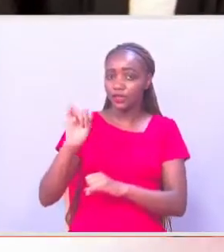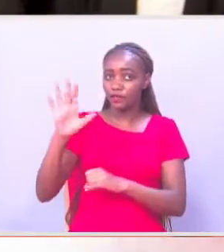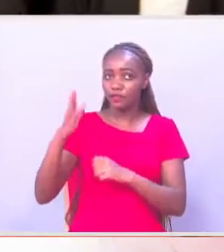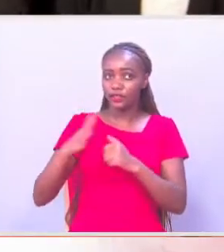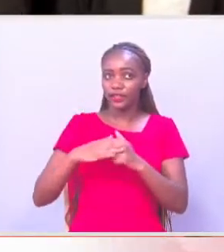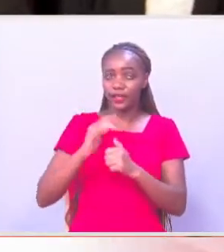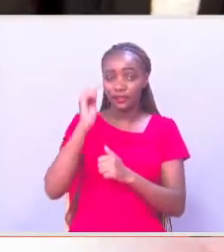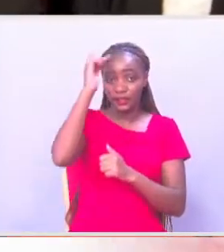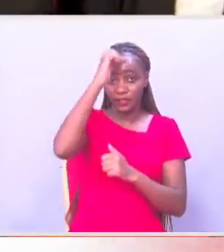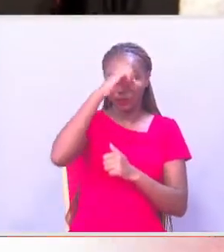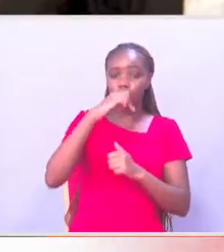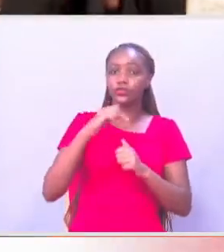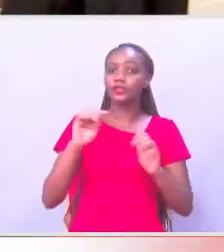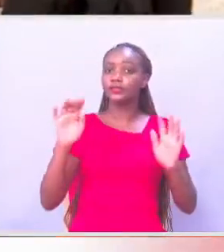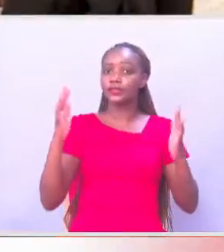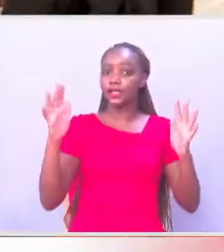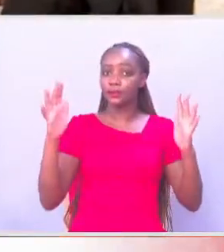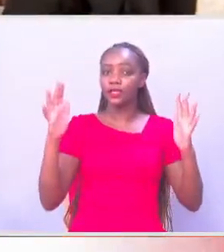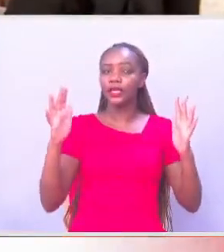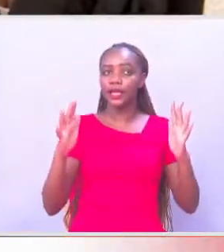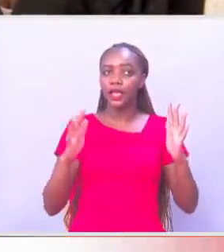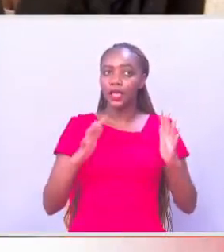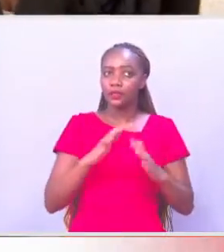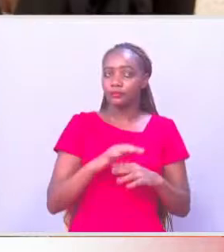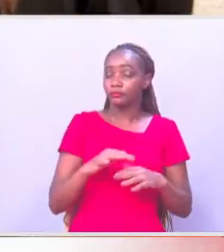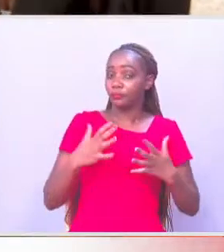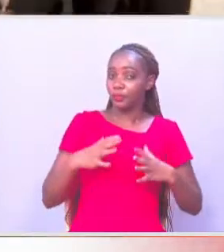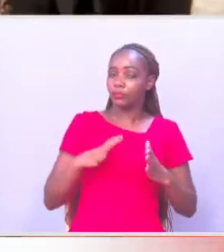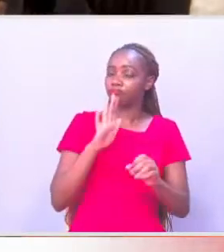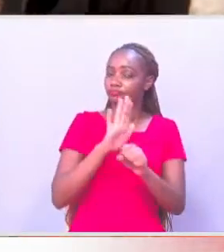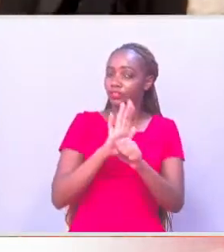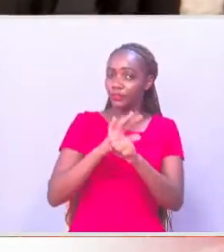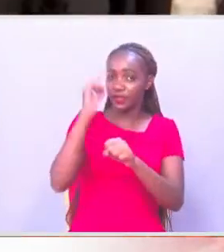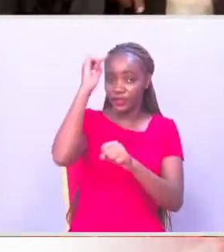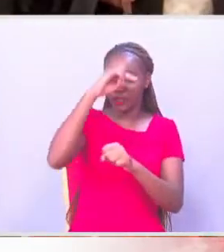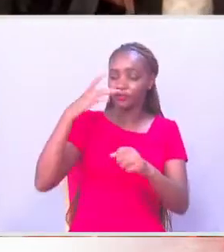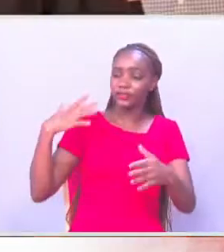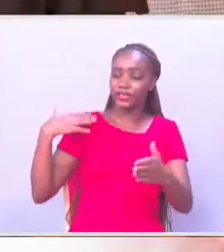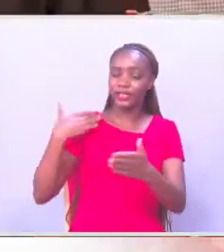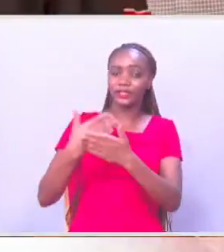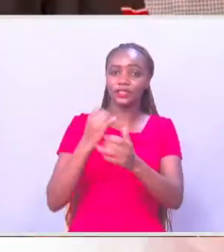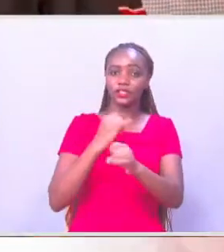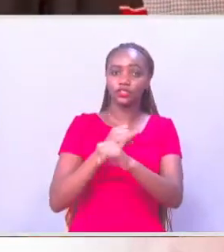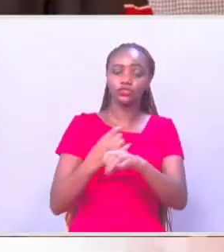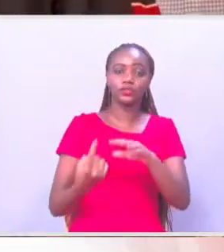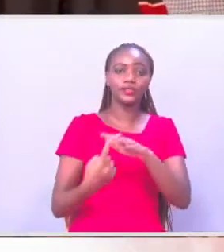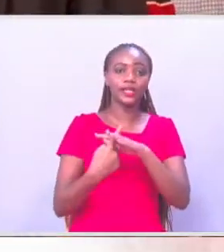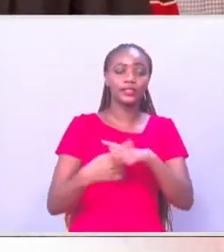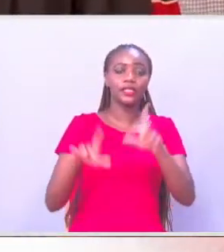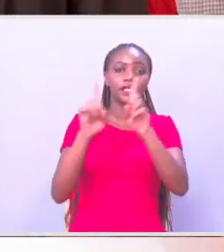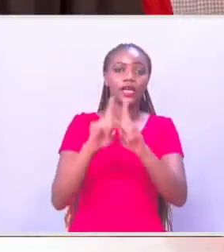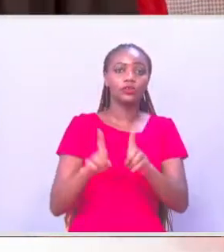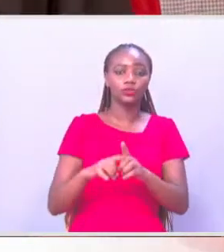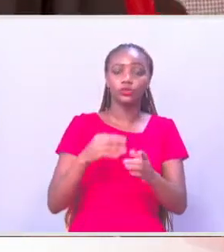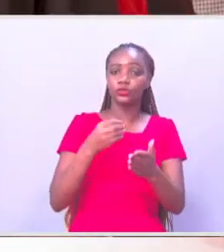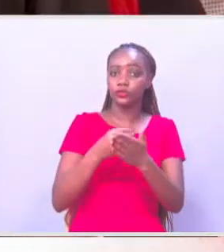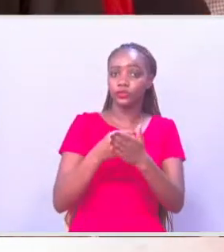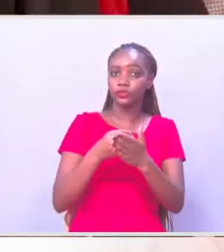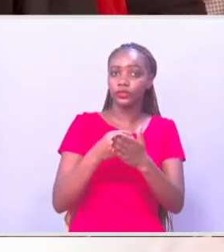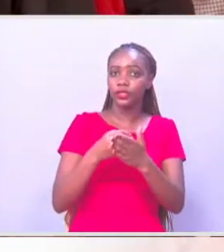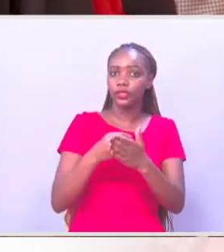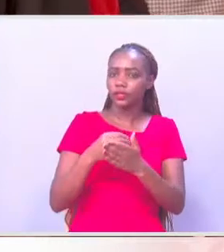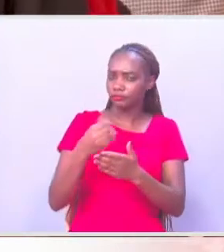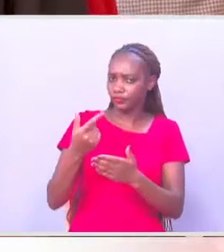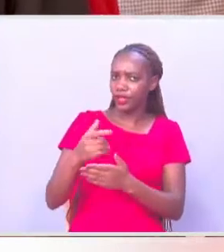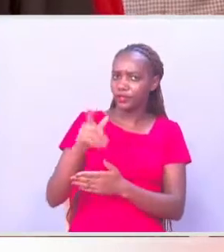ceremony that saw 3 cohorts graduate for the first time since the inception of the institution, Treasury CAS Eric Wafuko